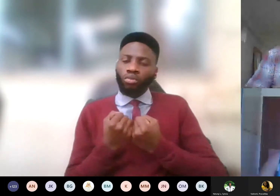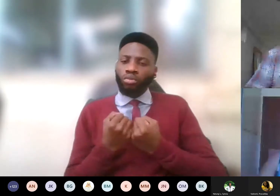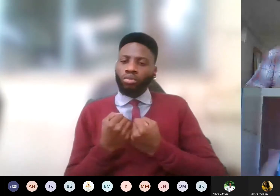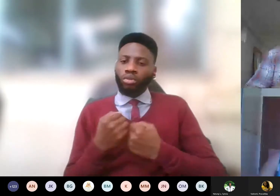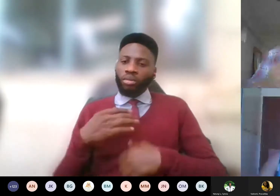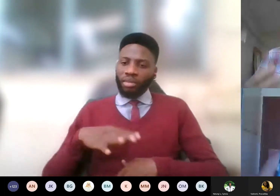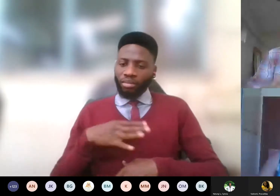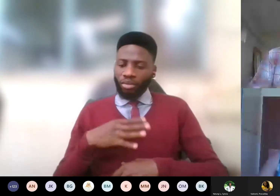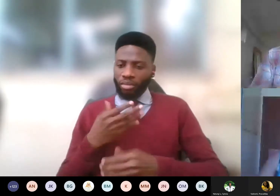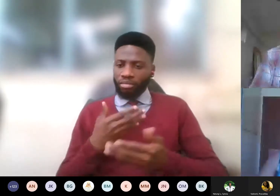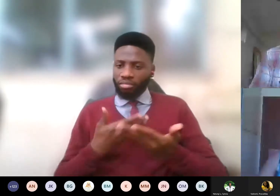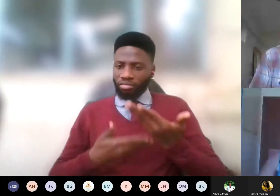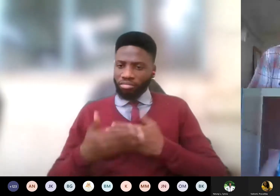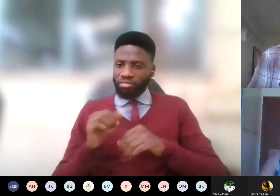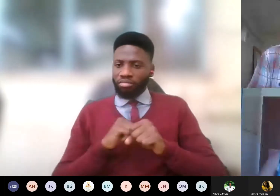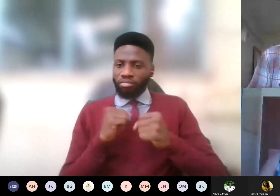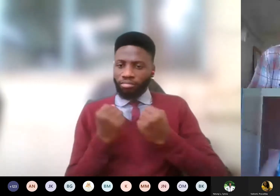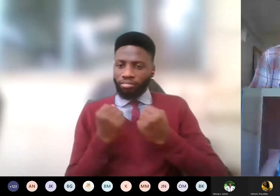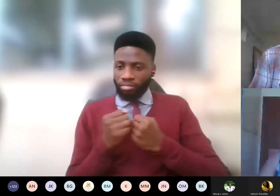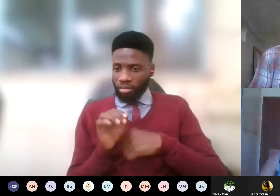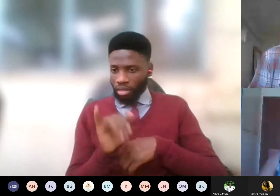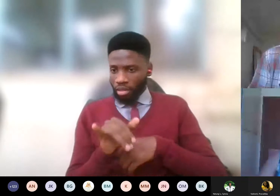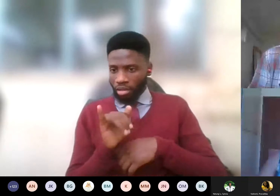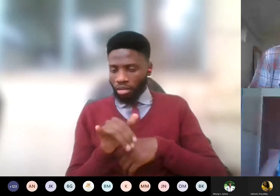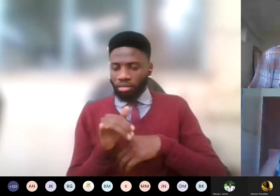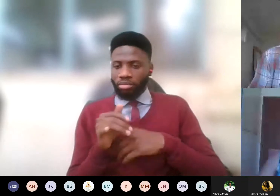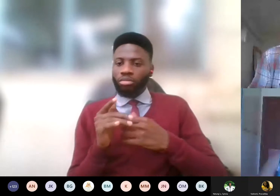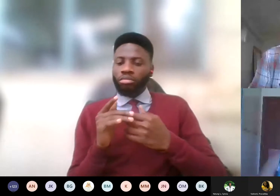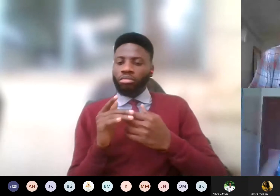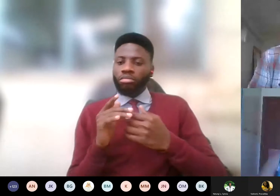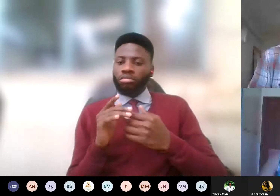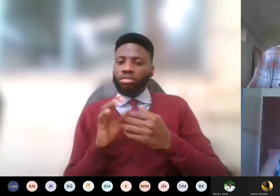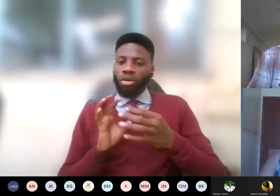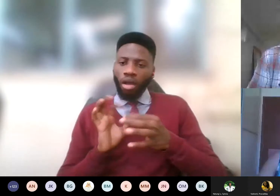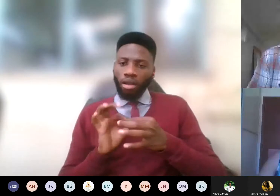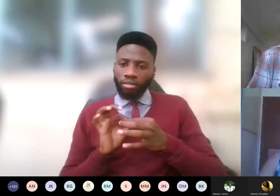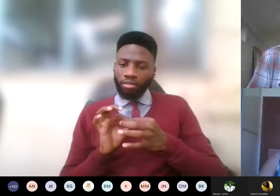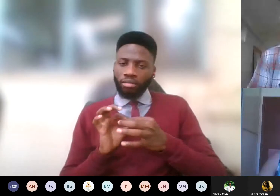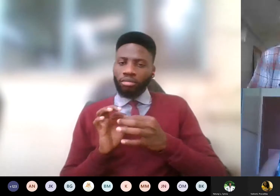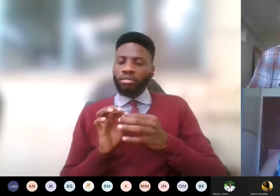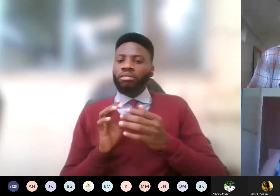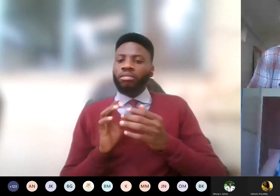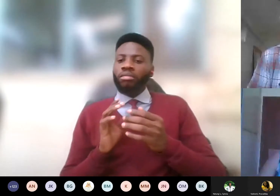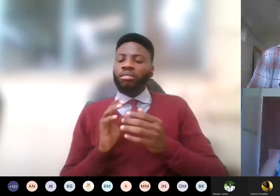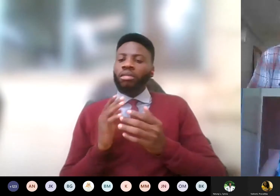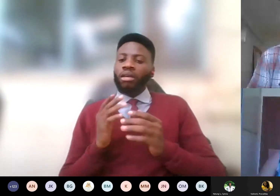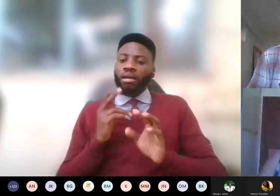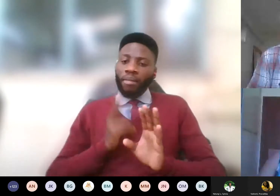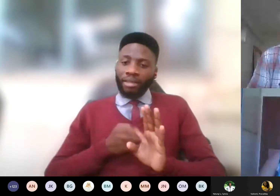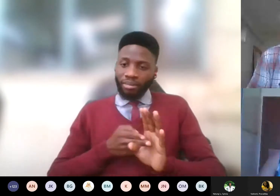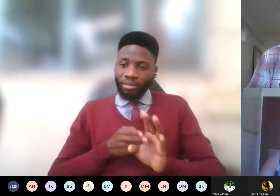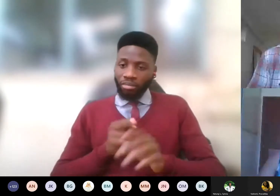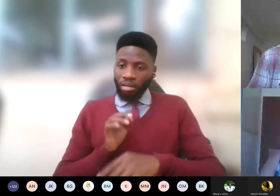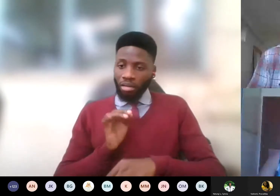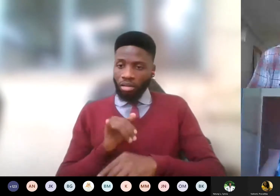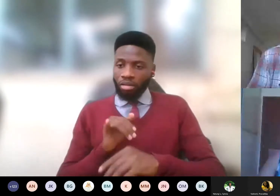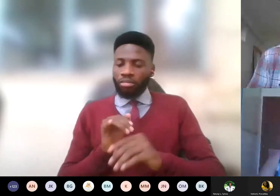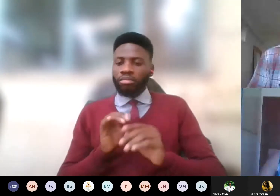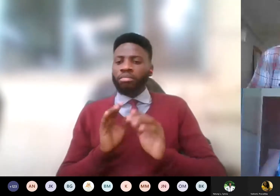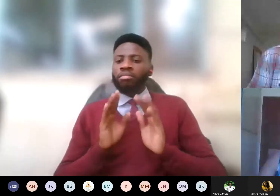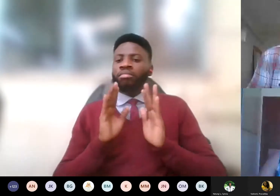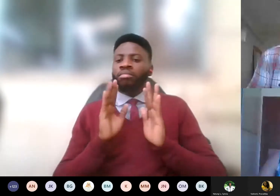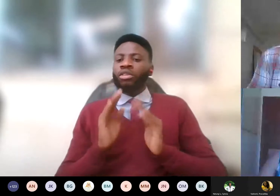have a high sensitivity to customer need, a real focus on what the customer is asking for, what they think they need, what